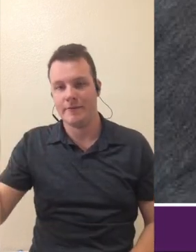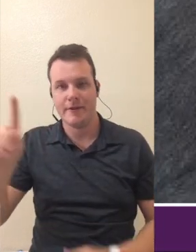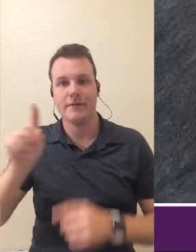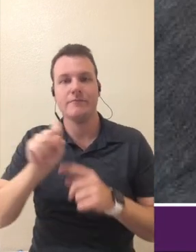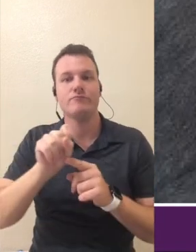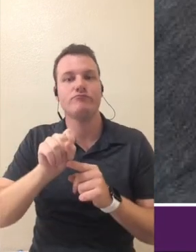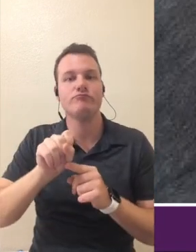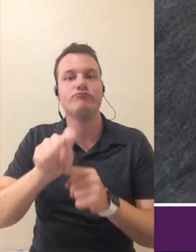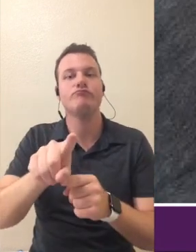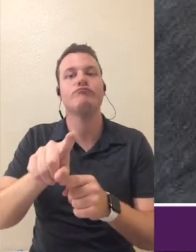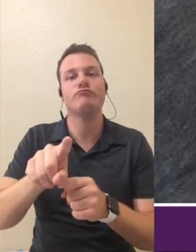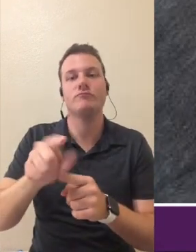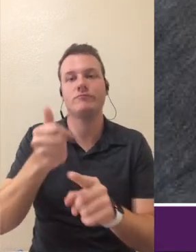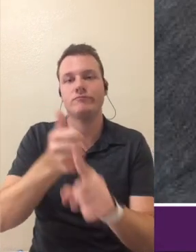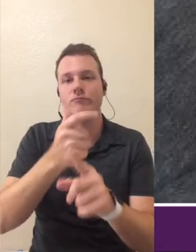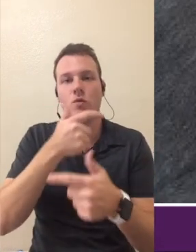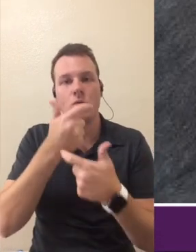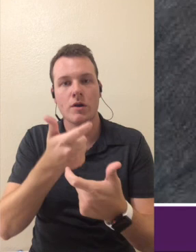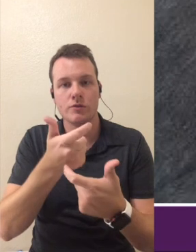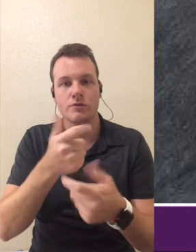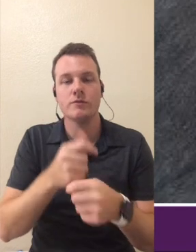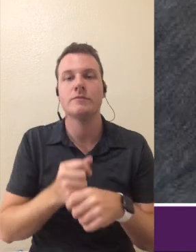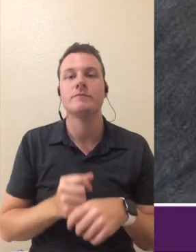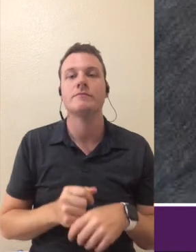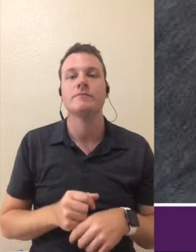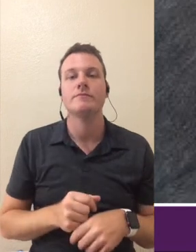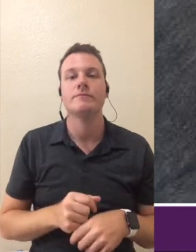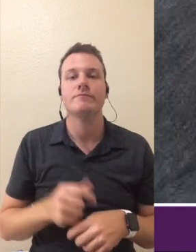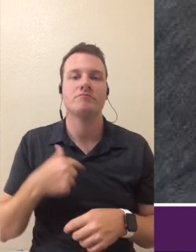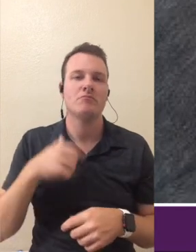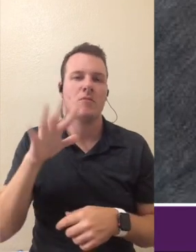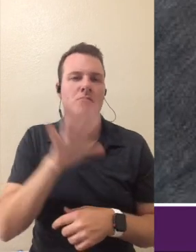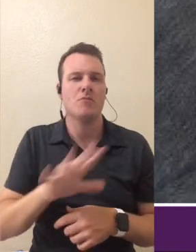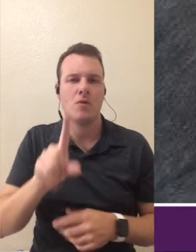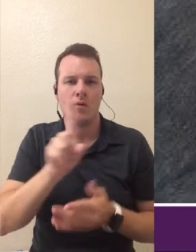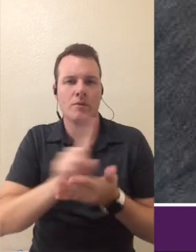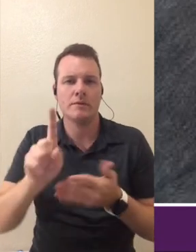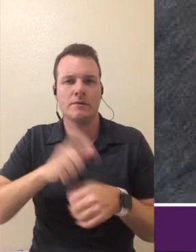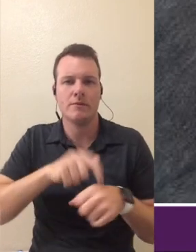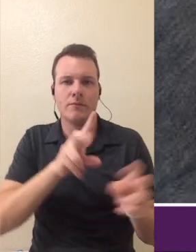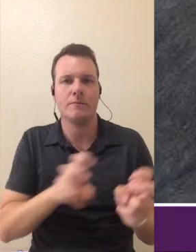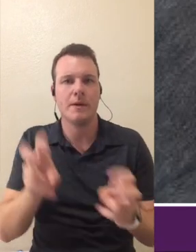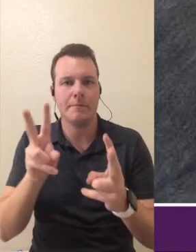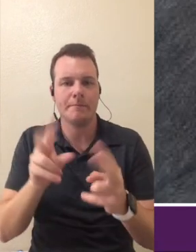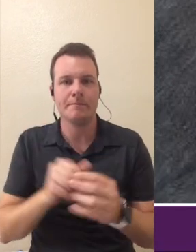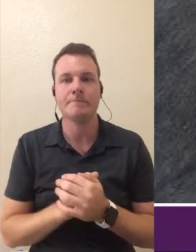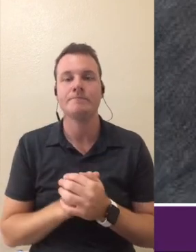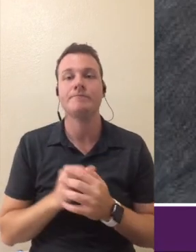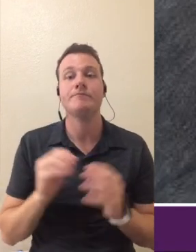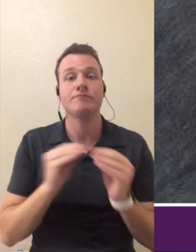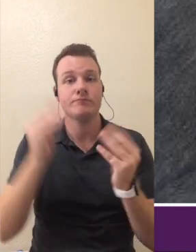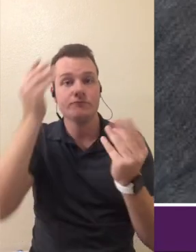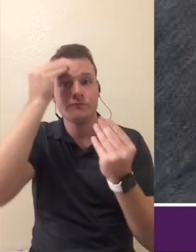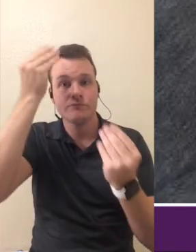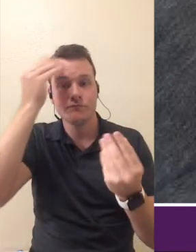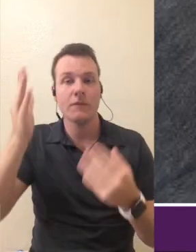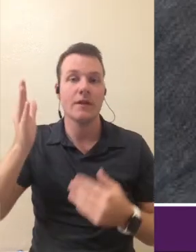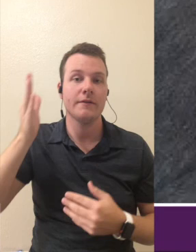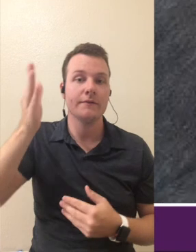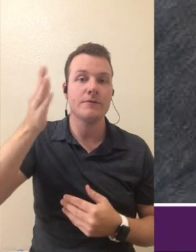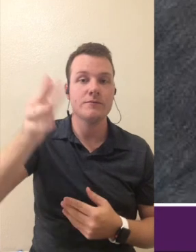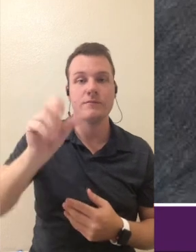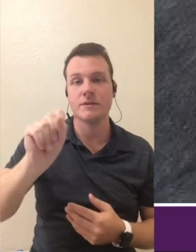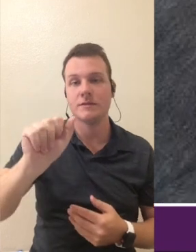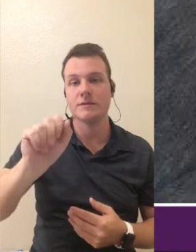to attendees after the recording is posted, and you'll also be able to find it in about a week. For more information